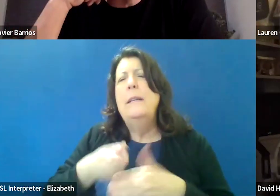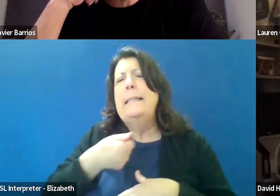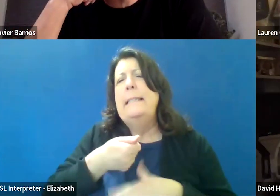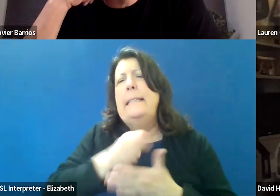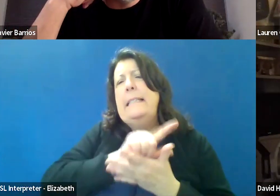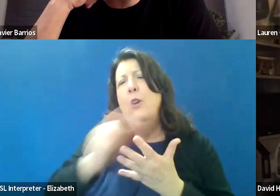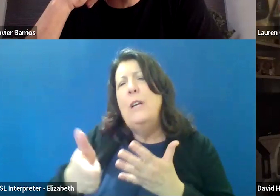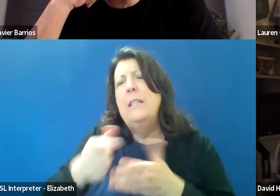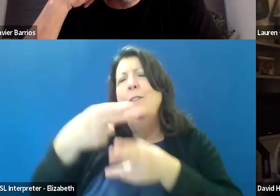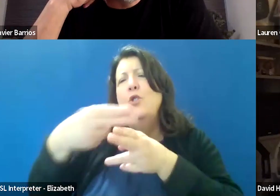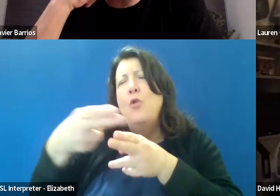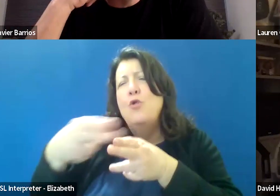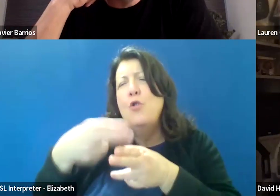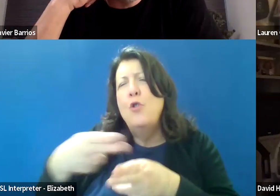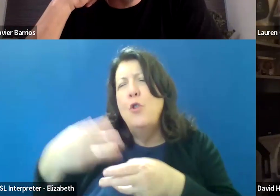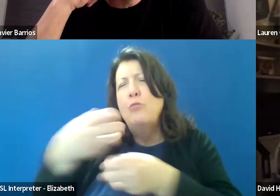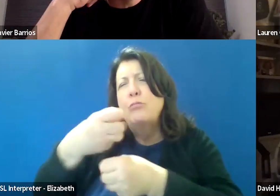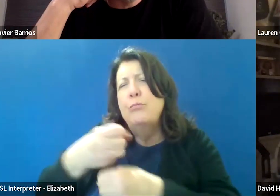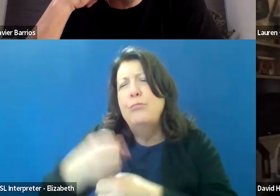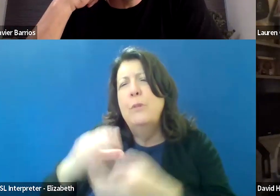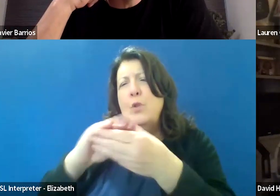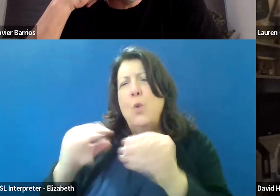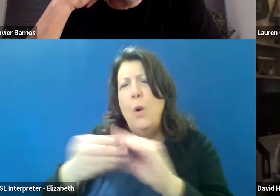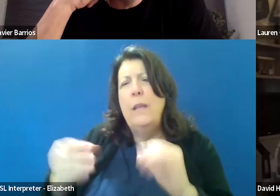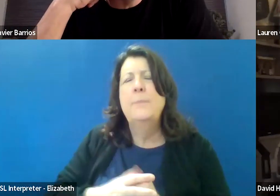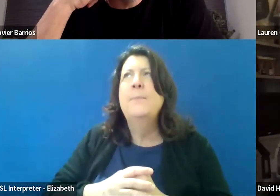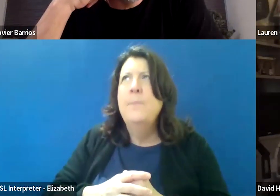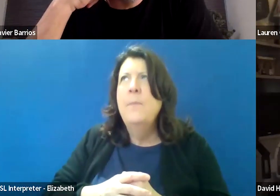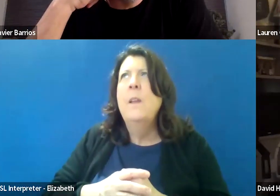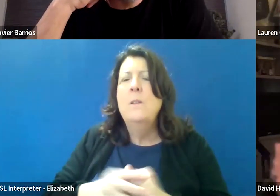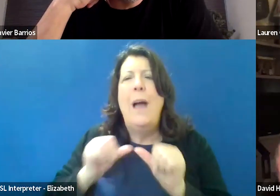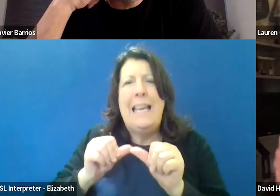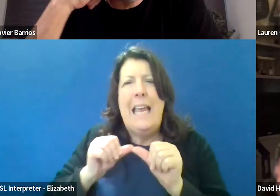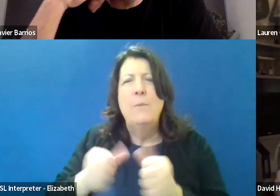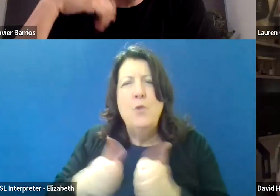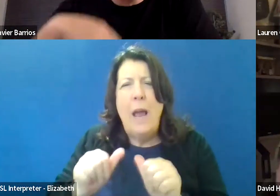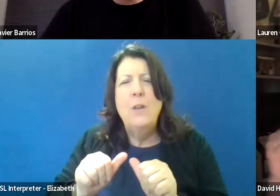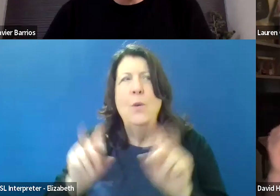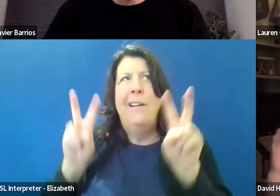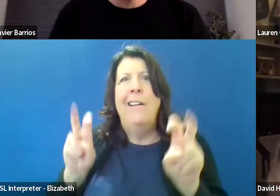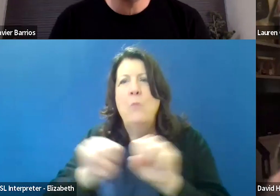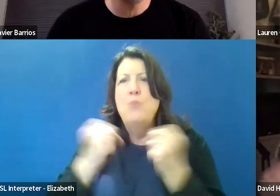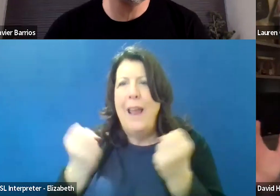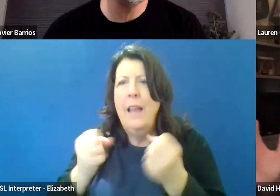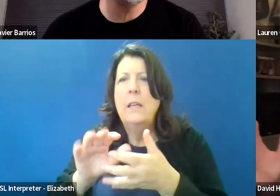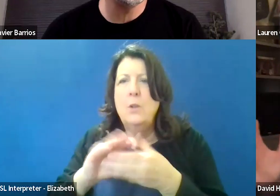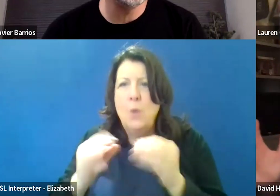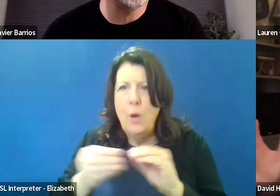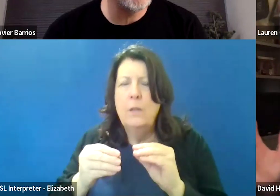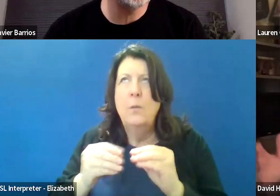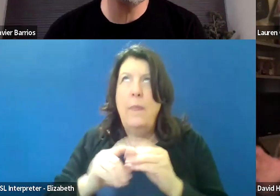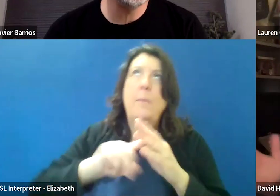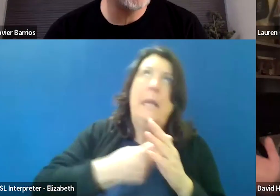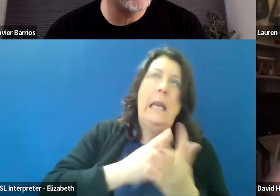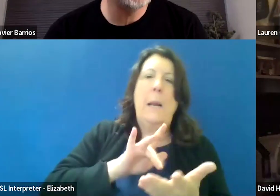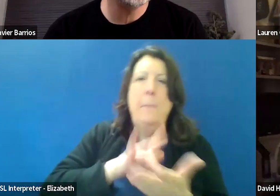Edgar Carrot, who's this Israeli writer, is a great writer of super short stories. So I kept trying to break things in terms of like, here's a beginning, middle, and an end